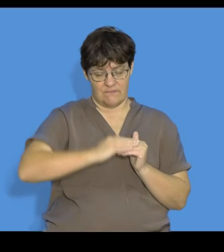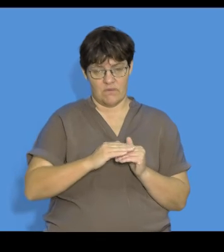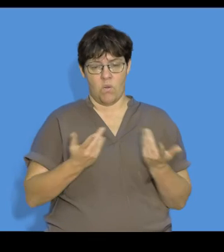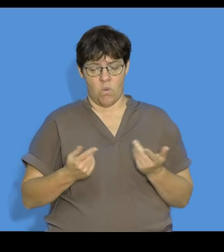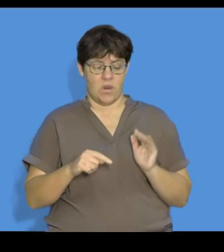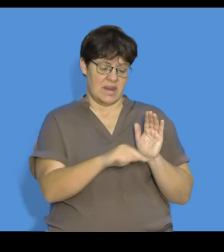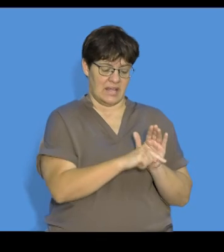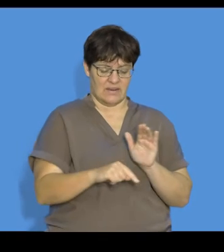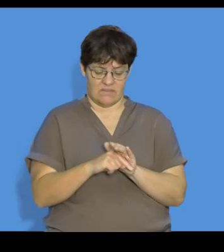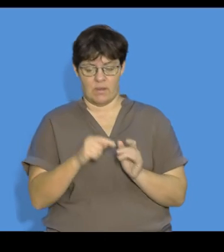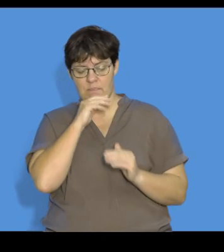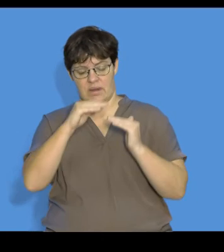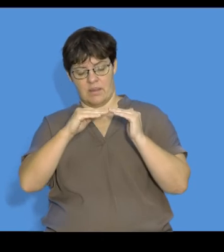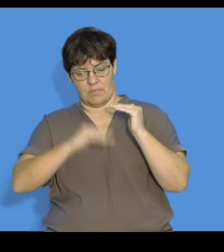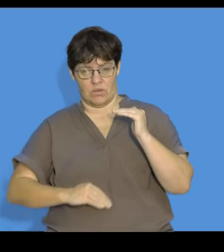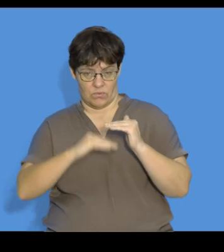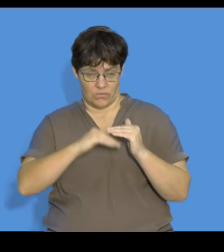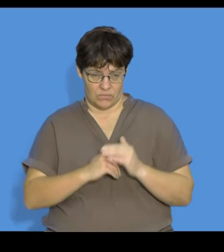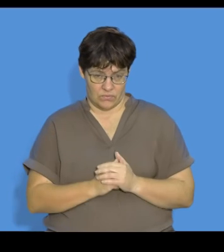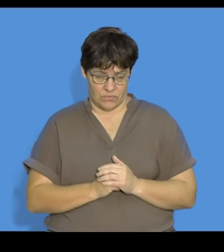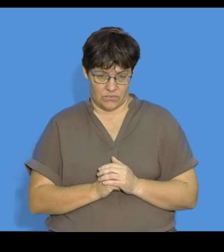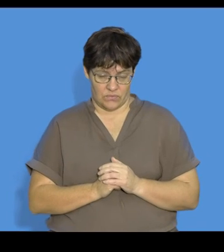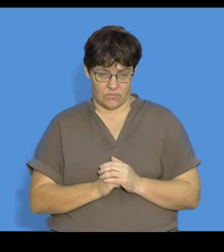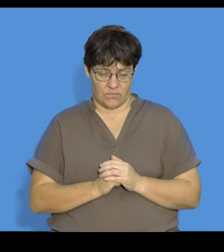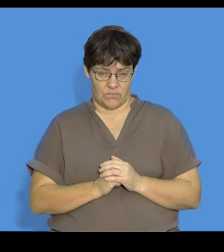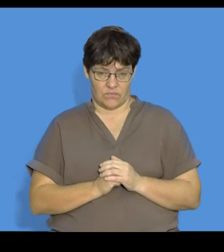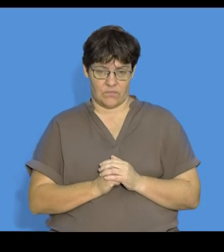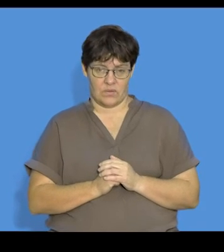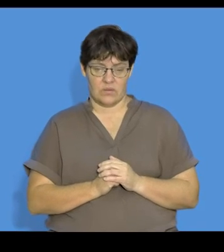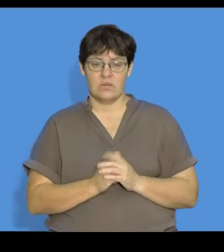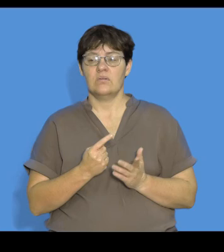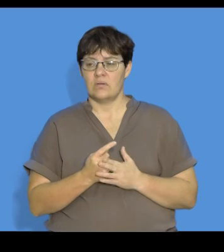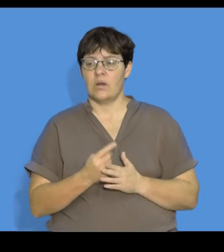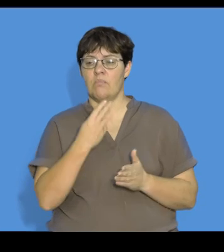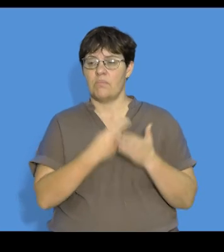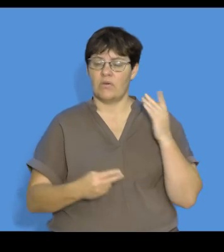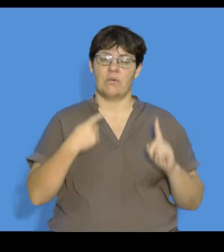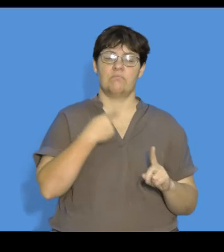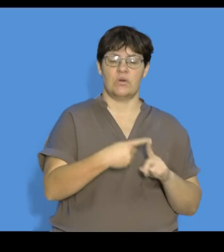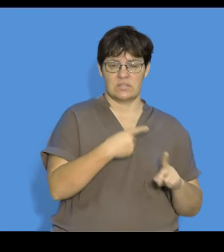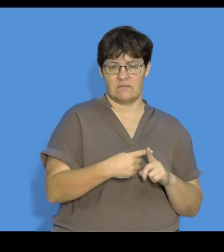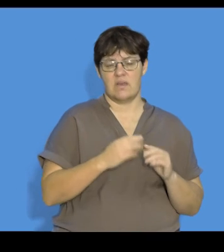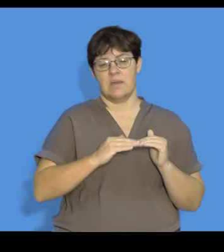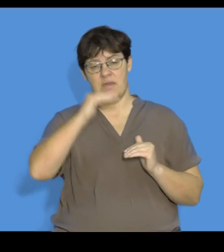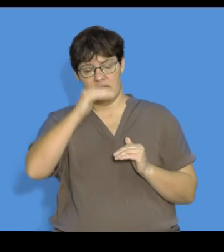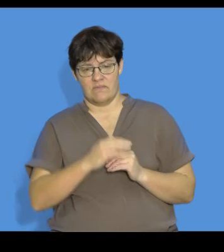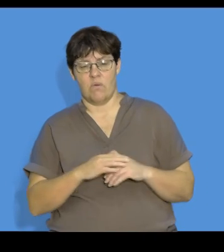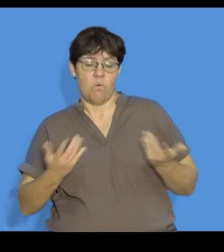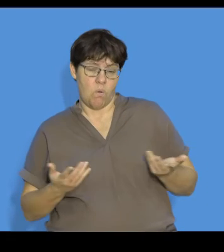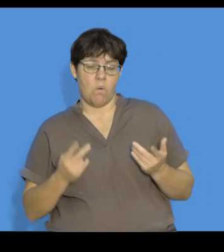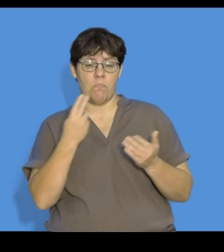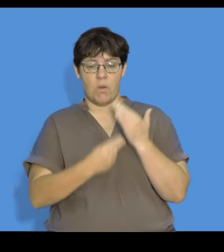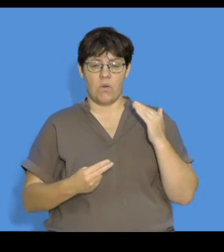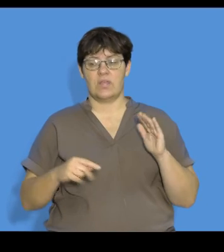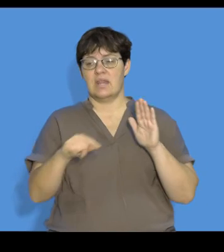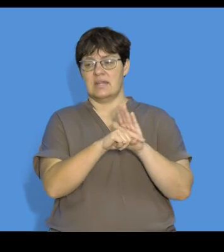above, or they are both negative and negative, which they will be both below. So they are both positive and above,